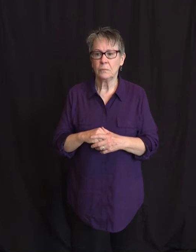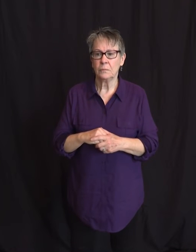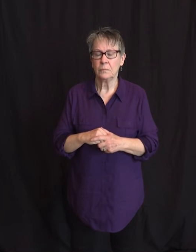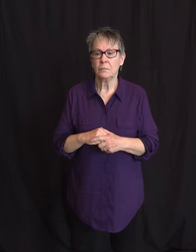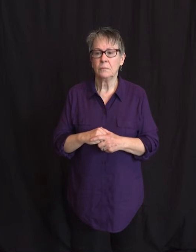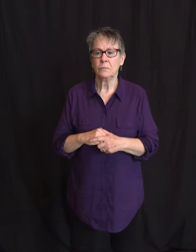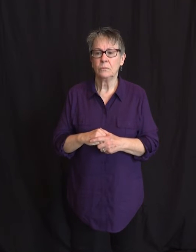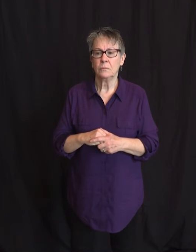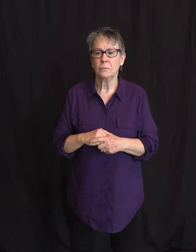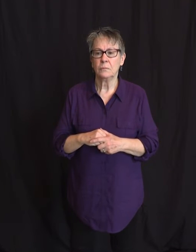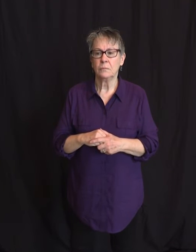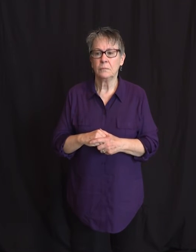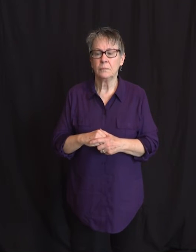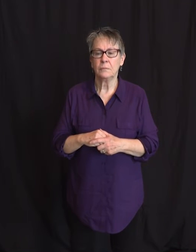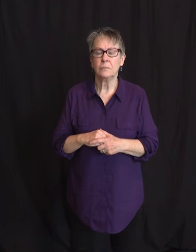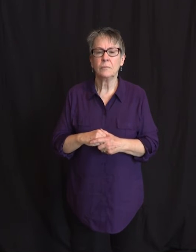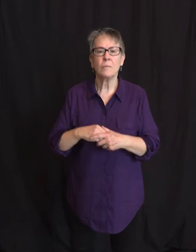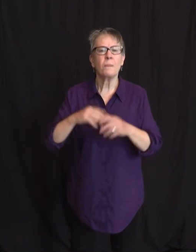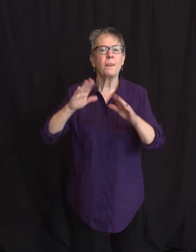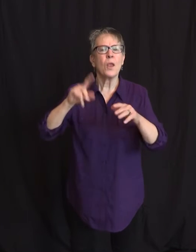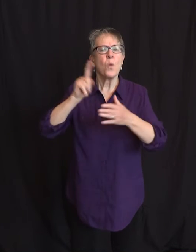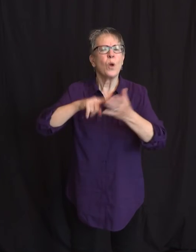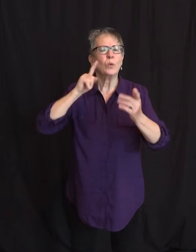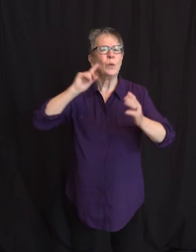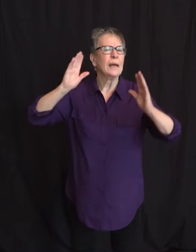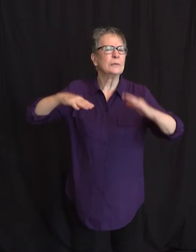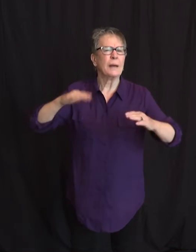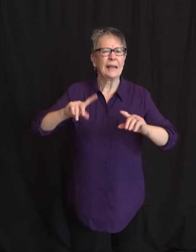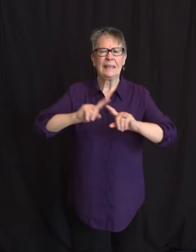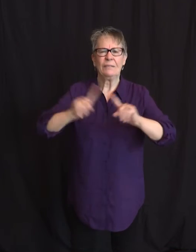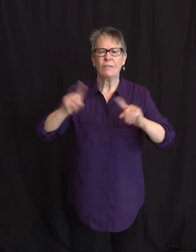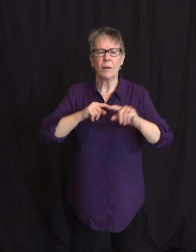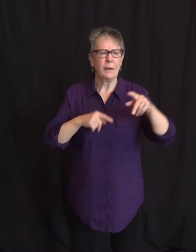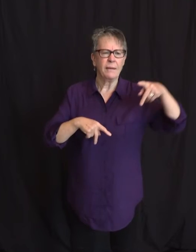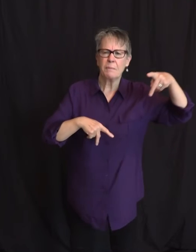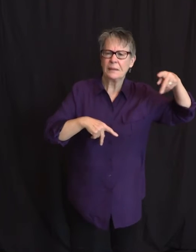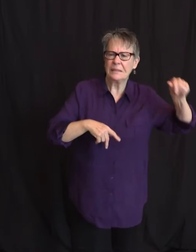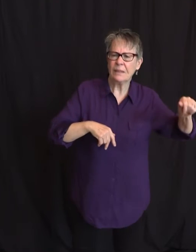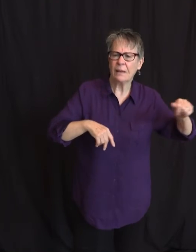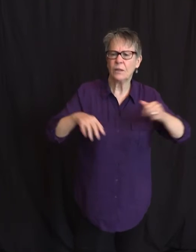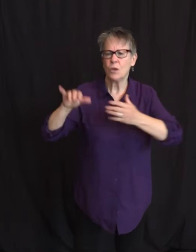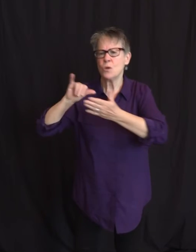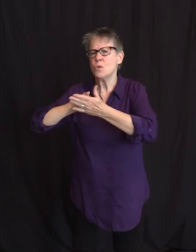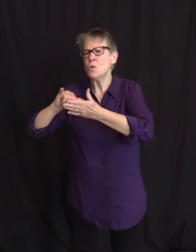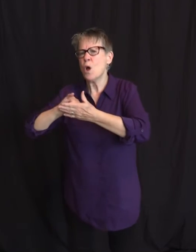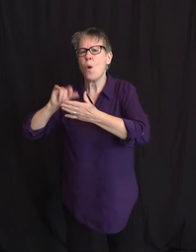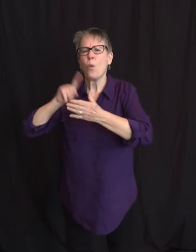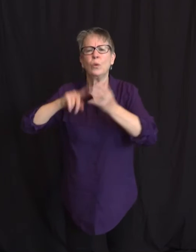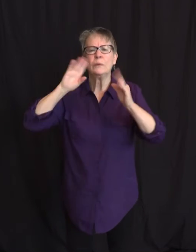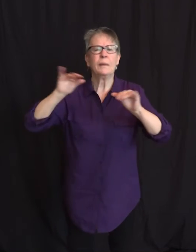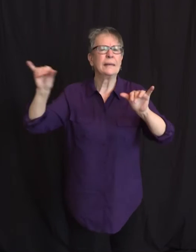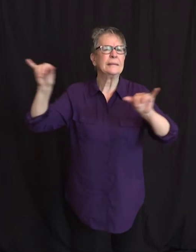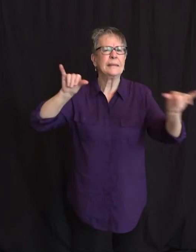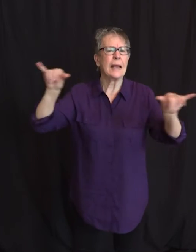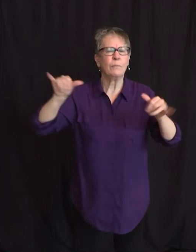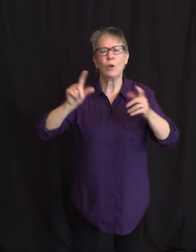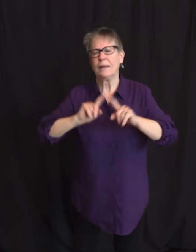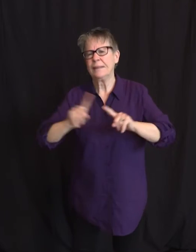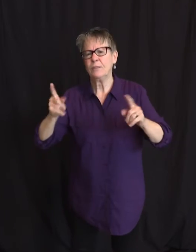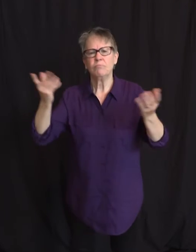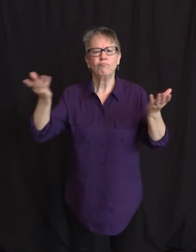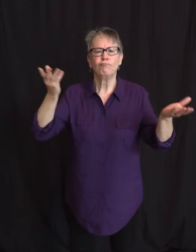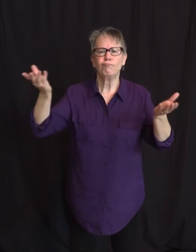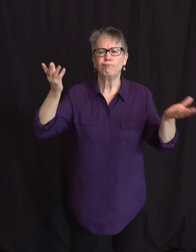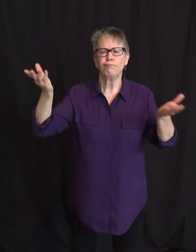will be in common with those neighboring states? On quarantine and self-isolation, how is the state going to